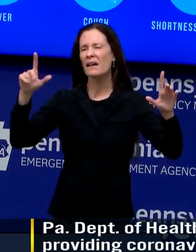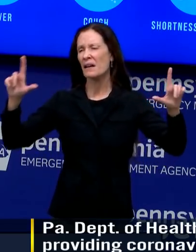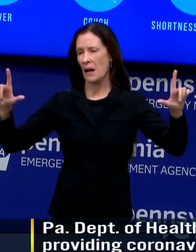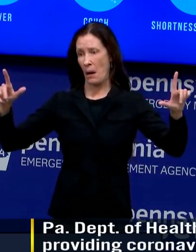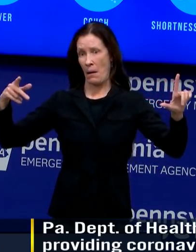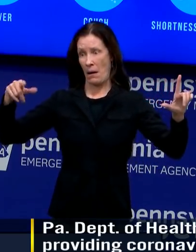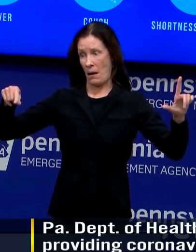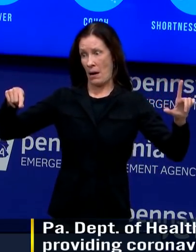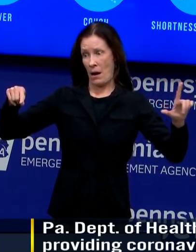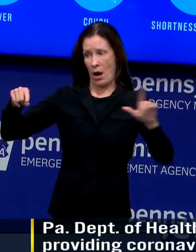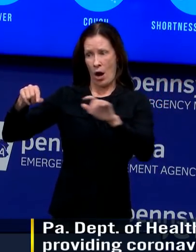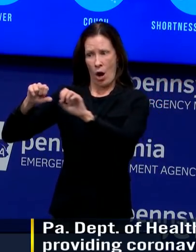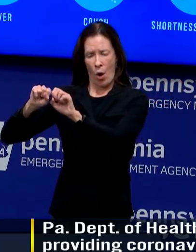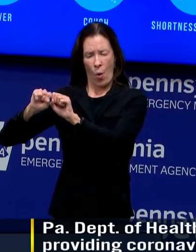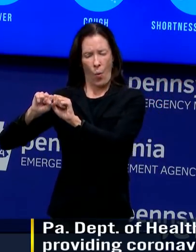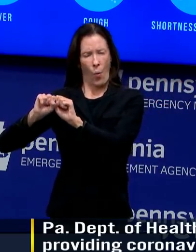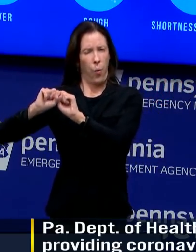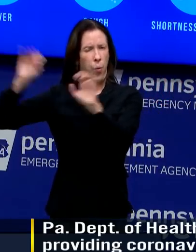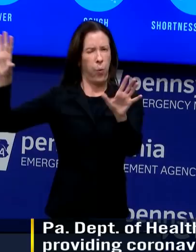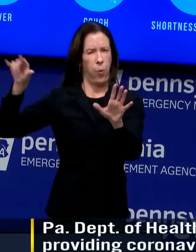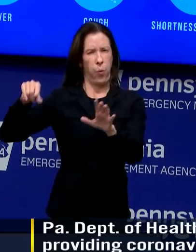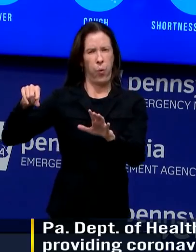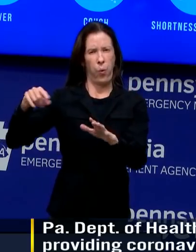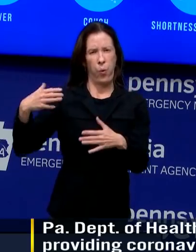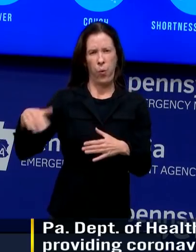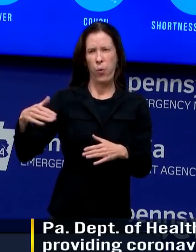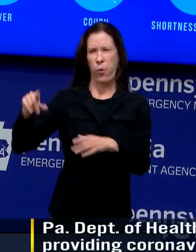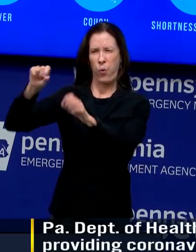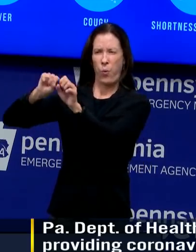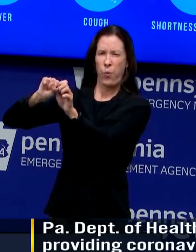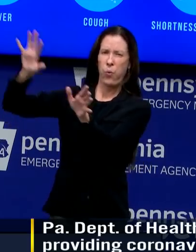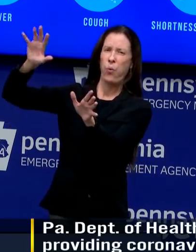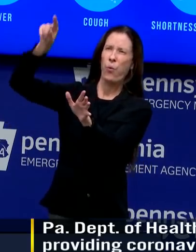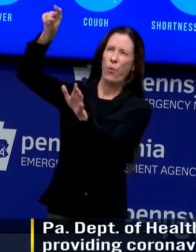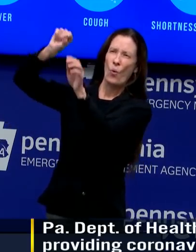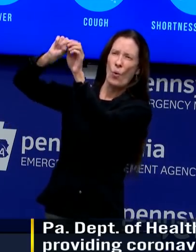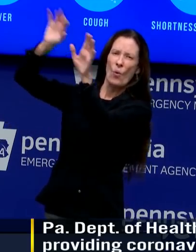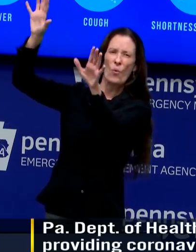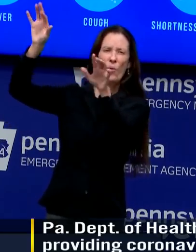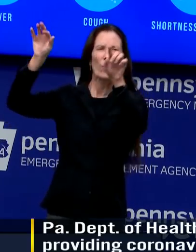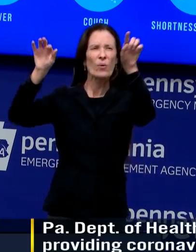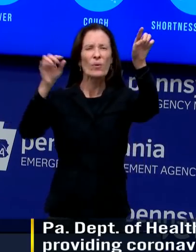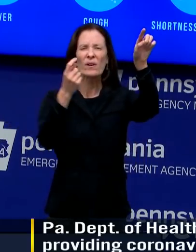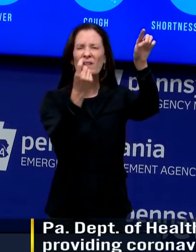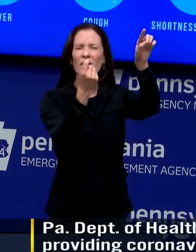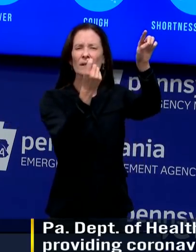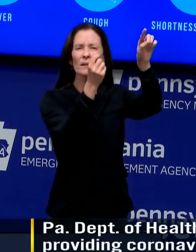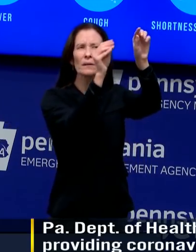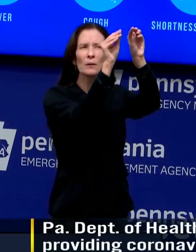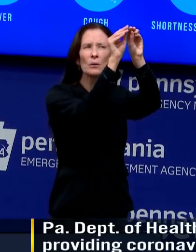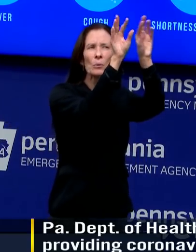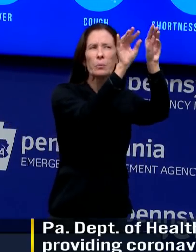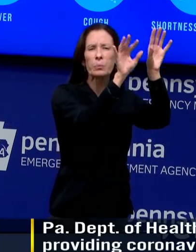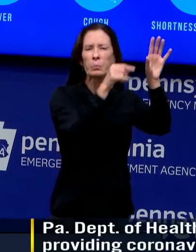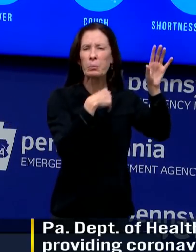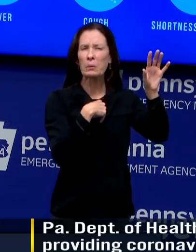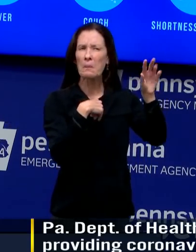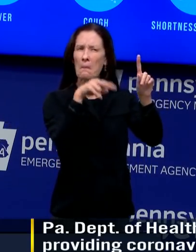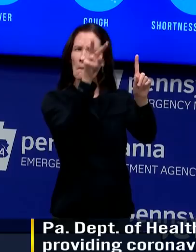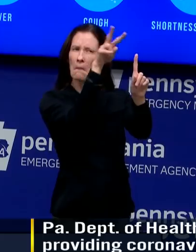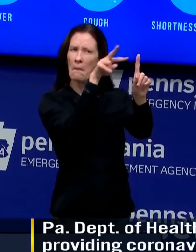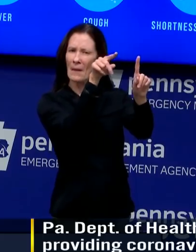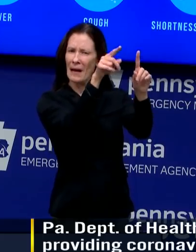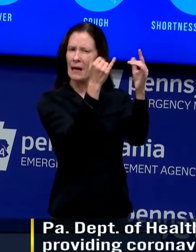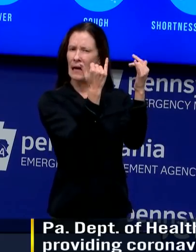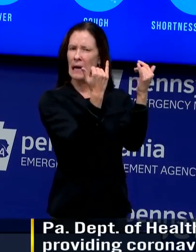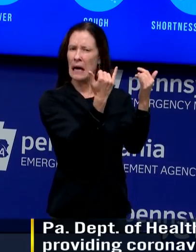Allegheny County. So he had mentioned several counties and areas and regions of north